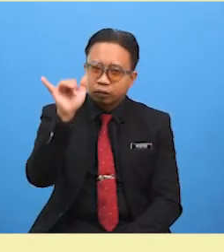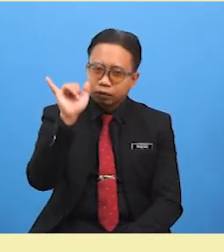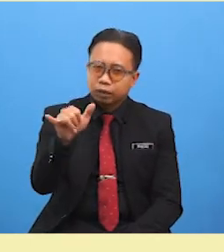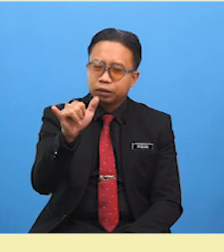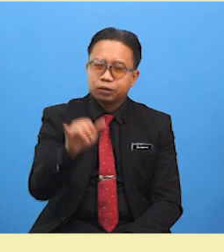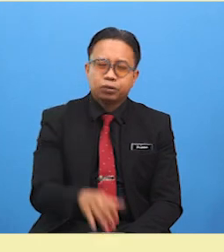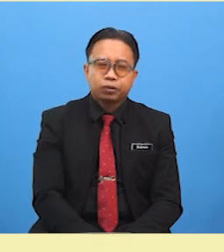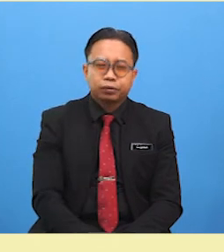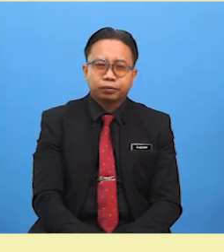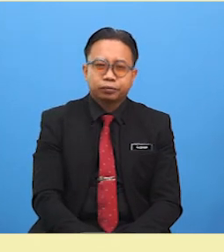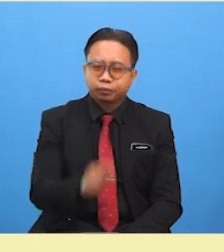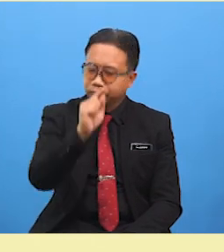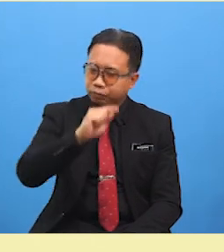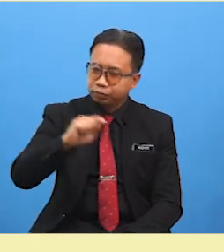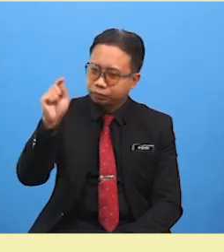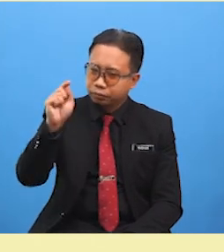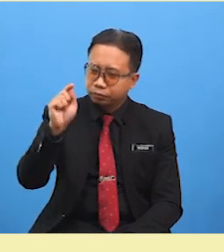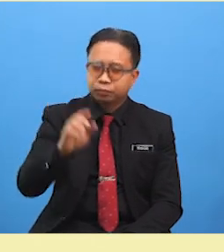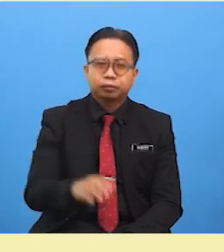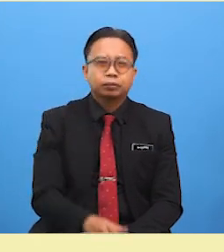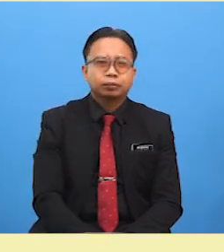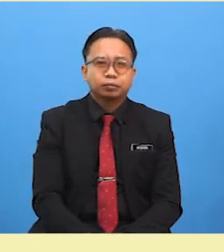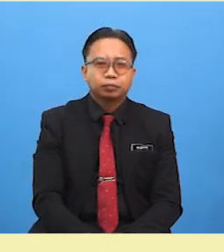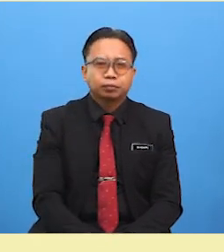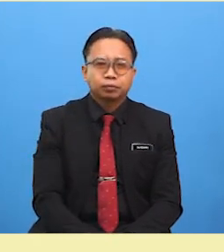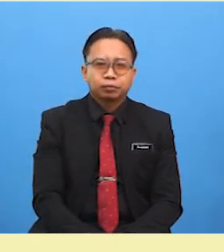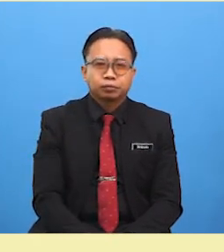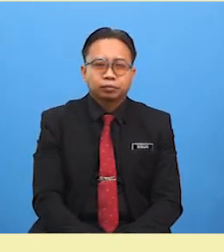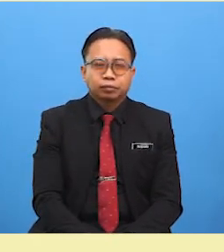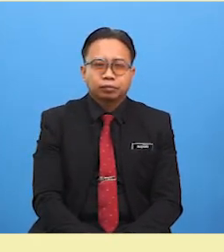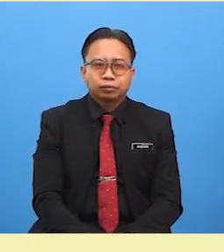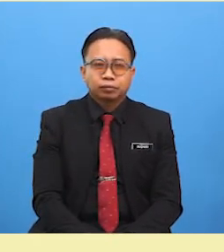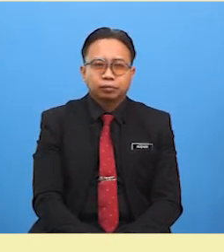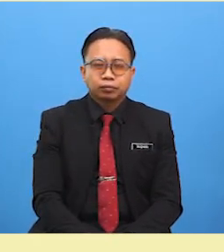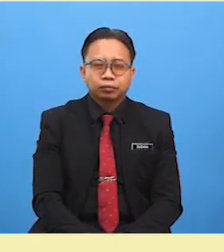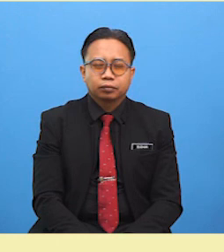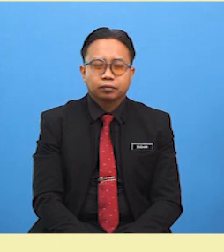Yes, a correct statement too. It is true, so let's tick.